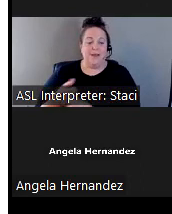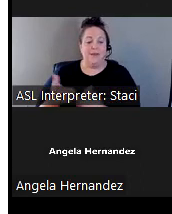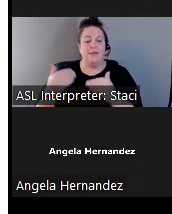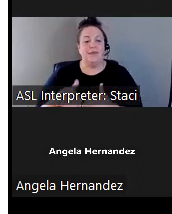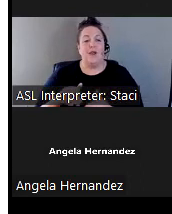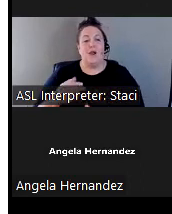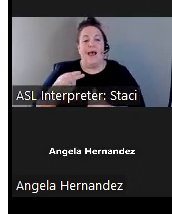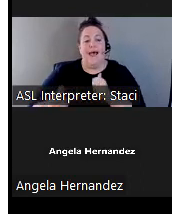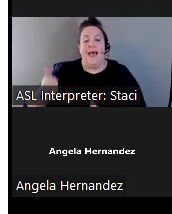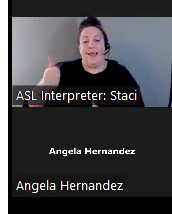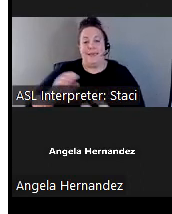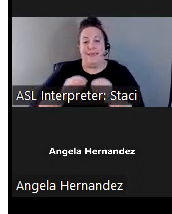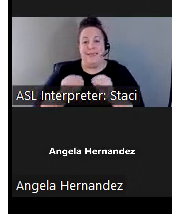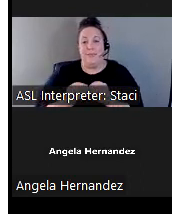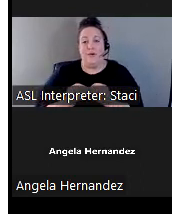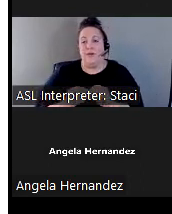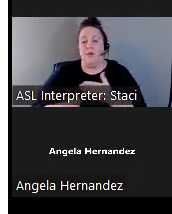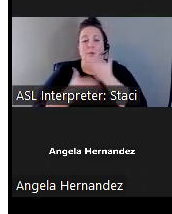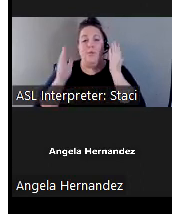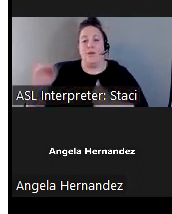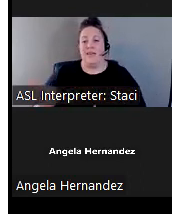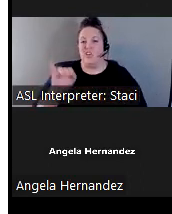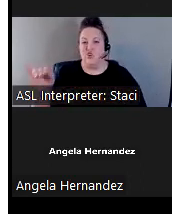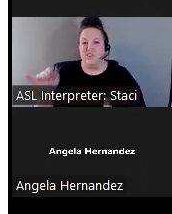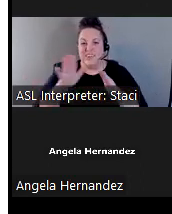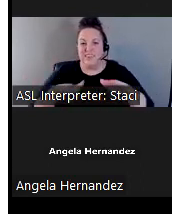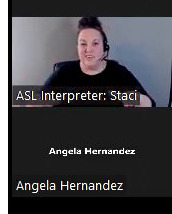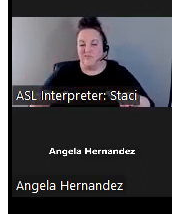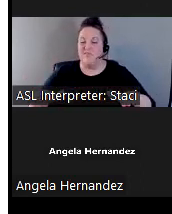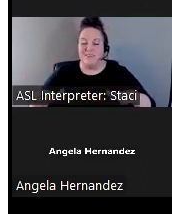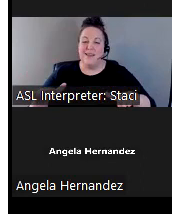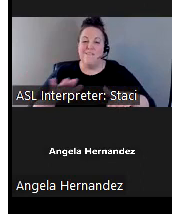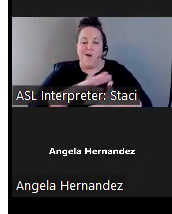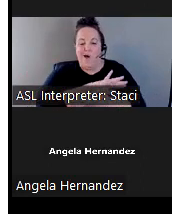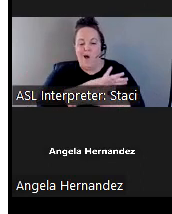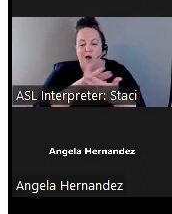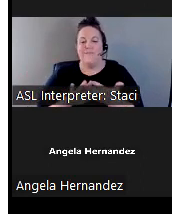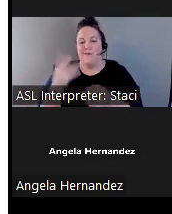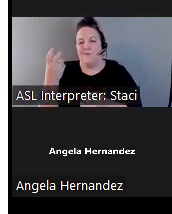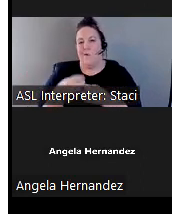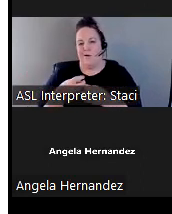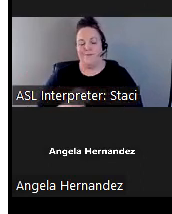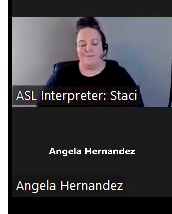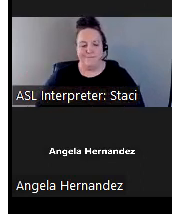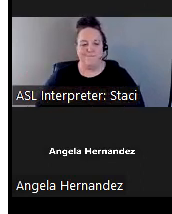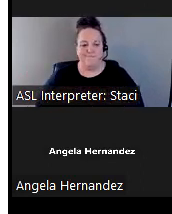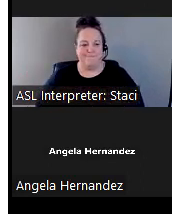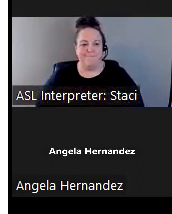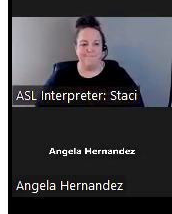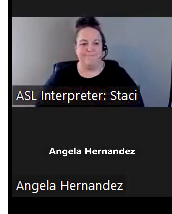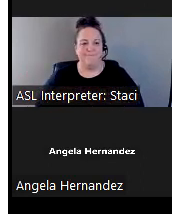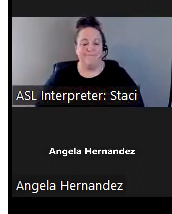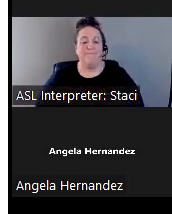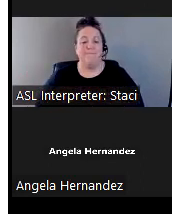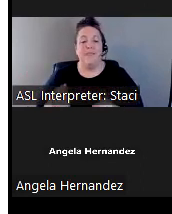the highest number of uninsured children, right? So all those things are difficult. We talk